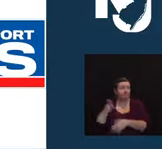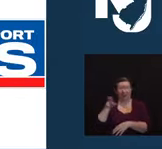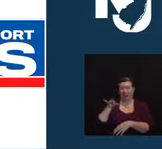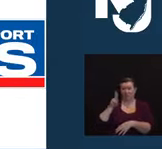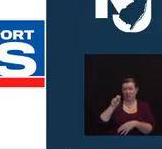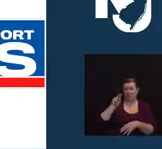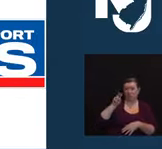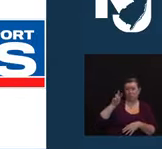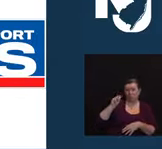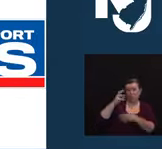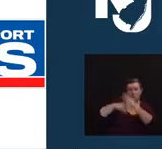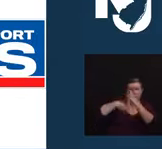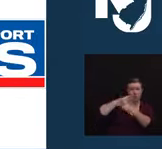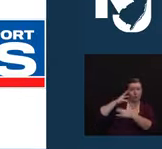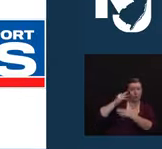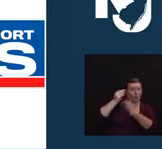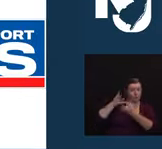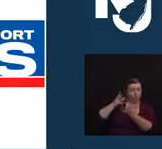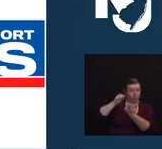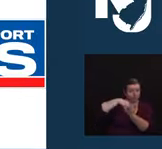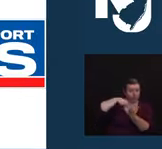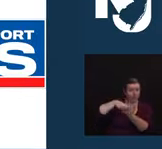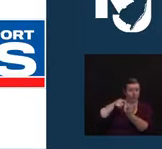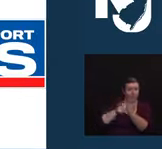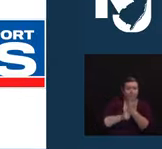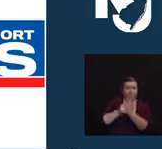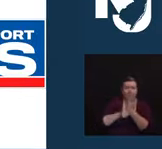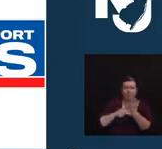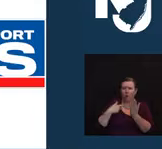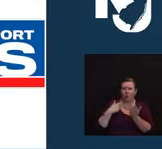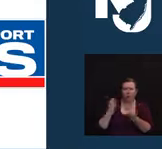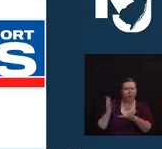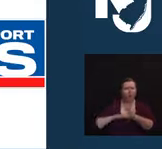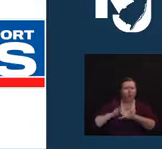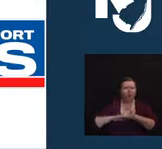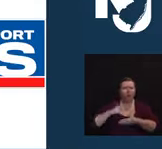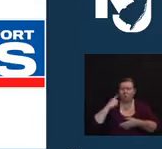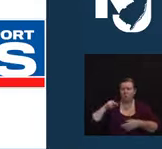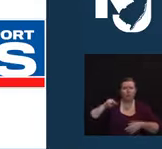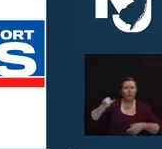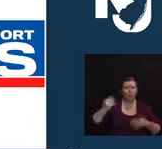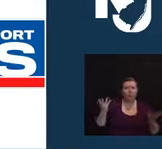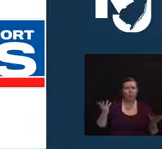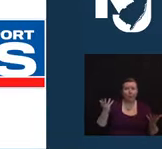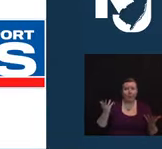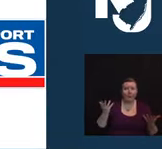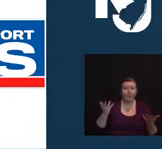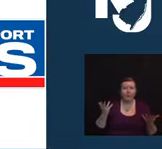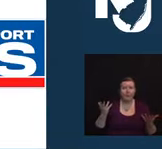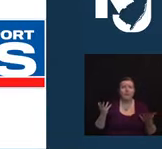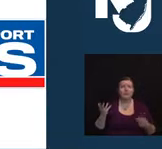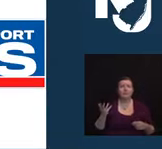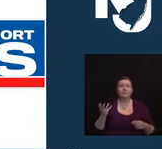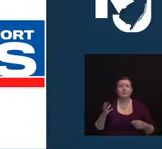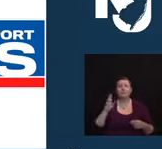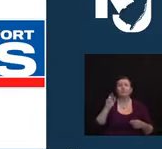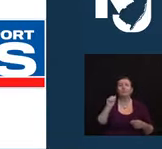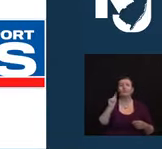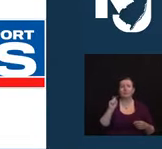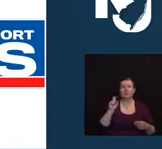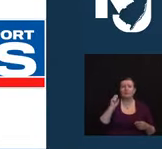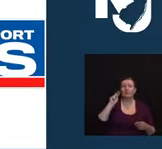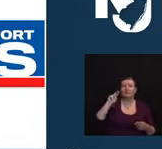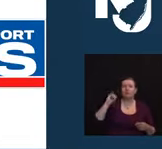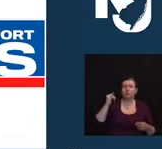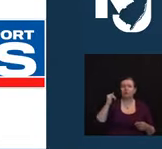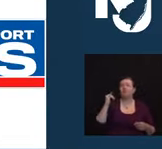feather in our cap, as U.S. News and World Report rated New Jersey's public schools as the very best in the